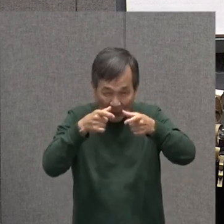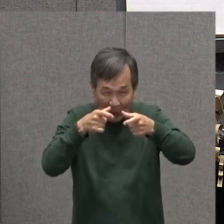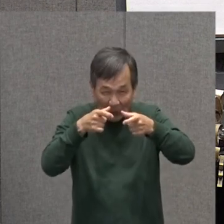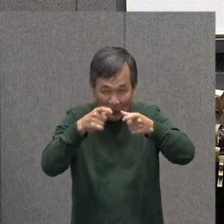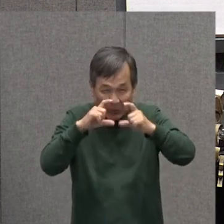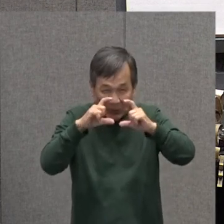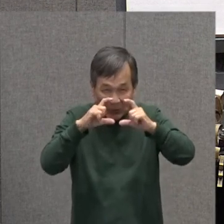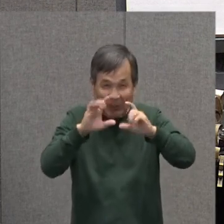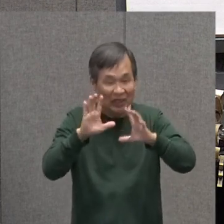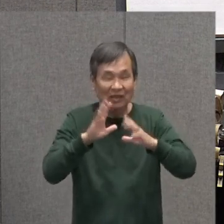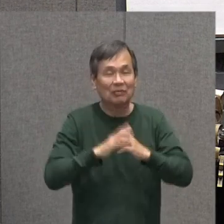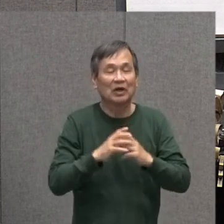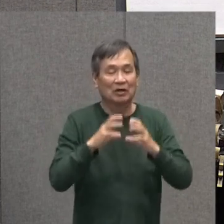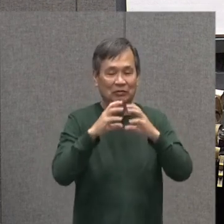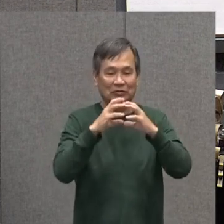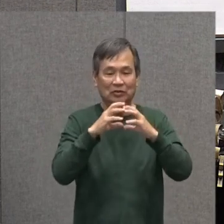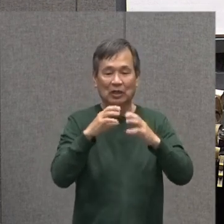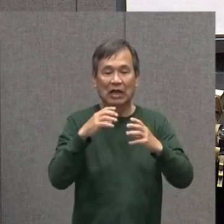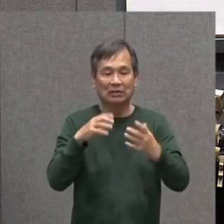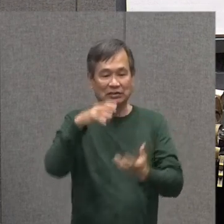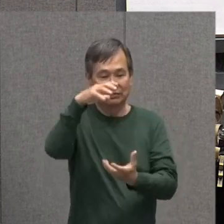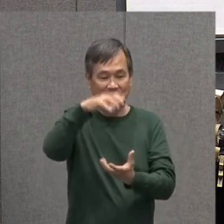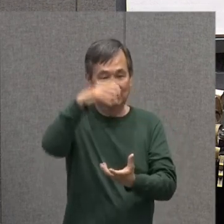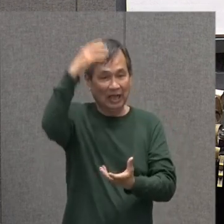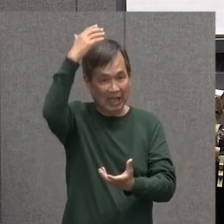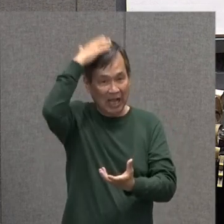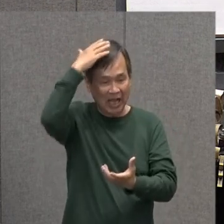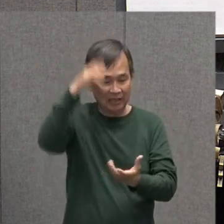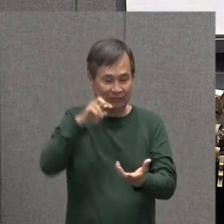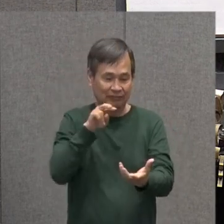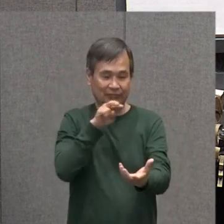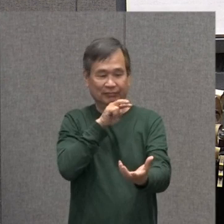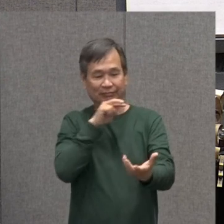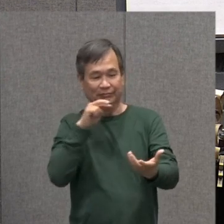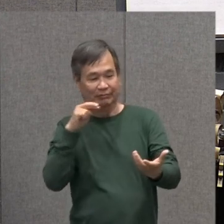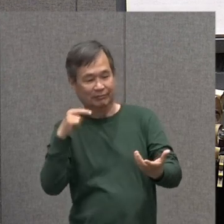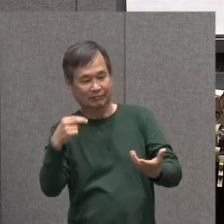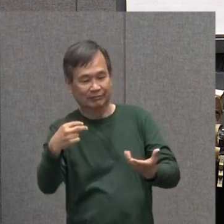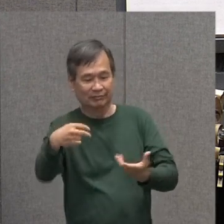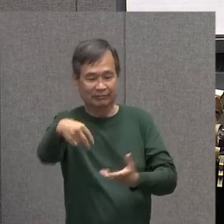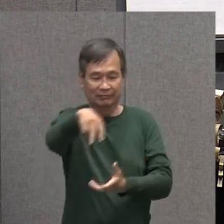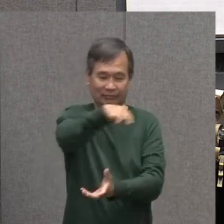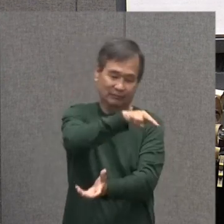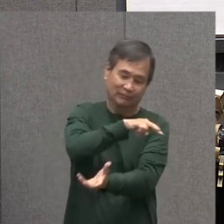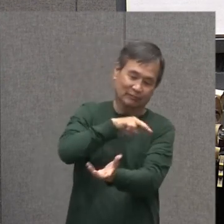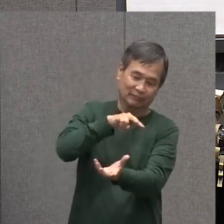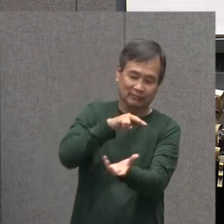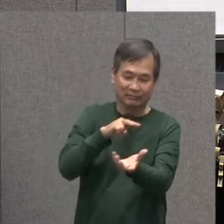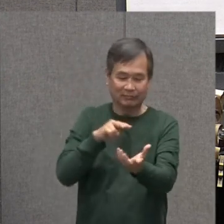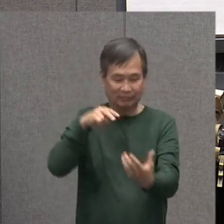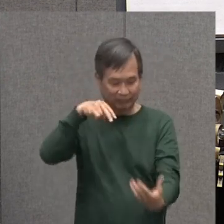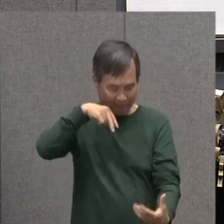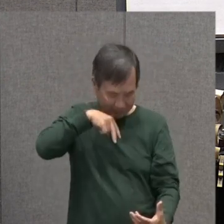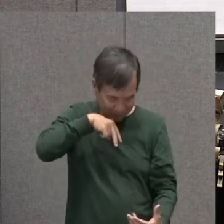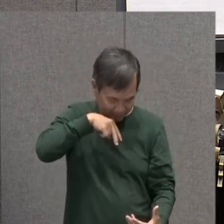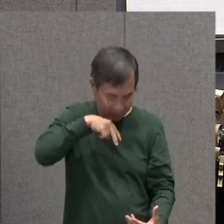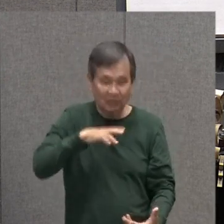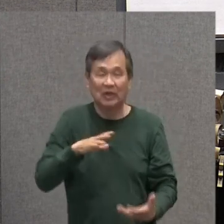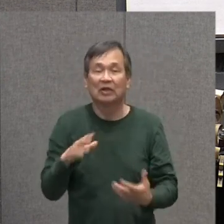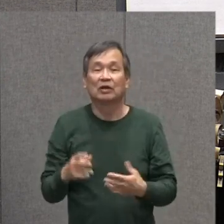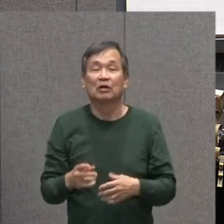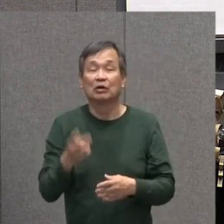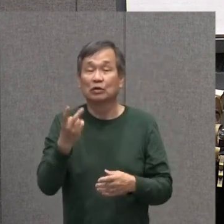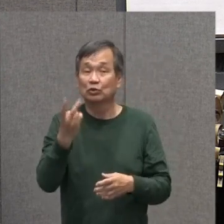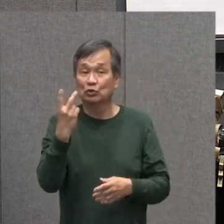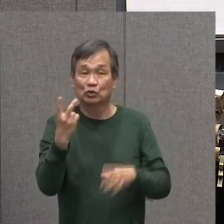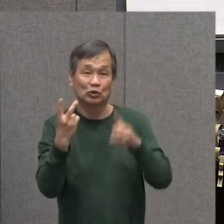good in the front? Does it look good in the back? Does it look good on the top? So when you're having a two-dimensional shape, it's flat,